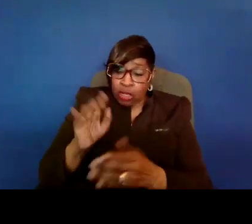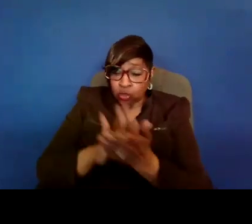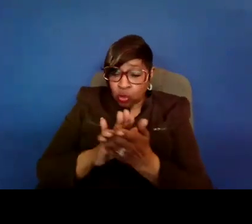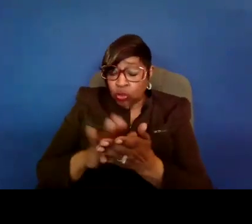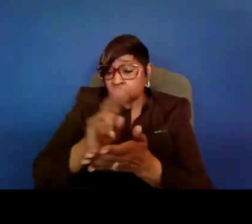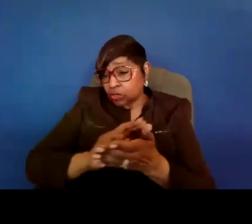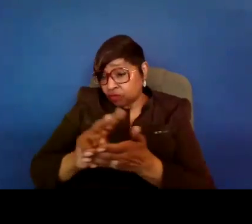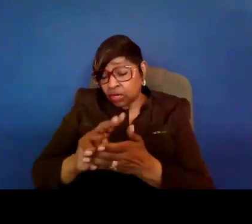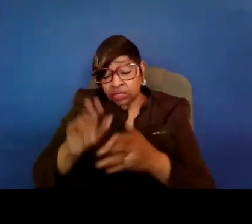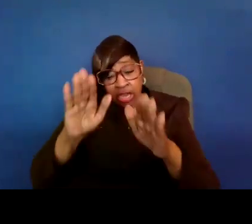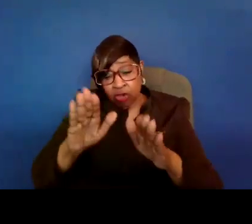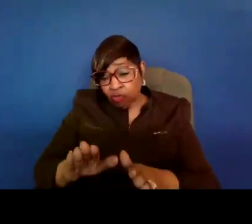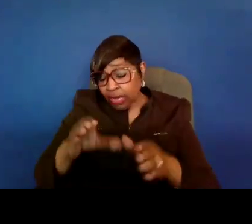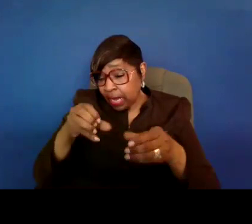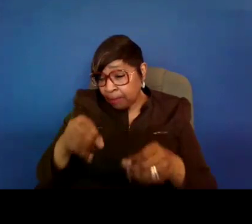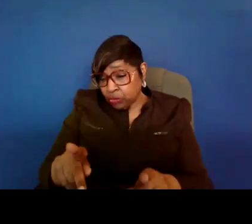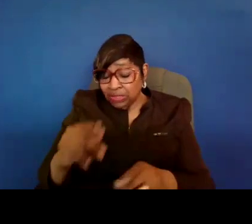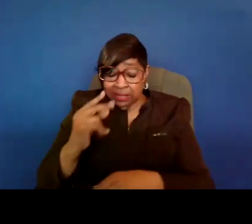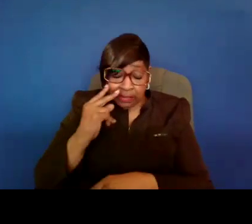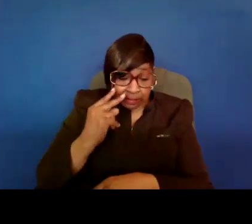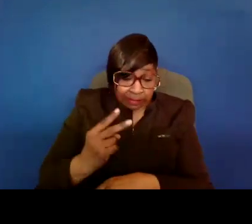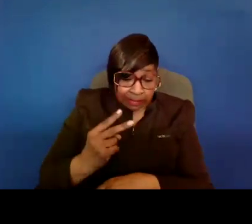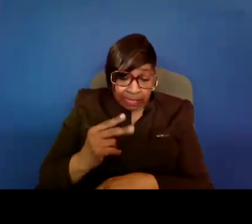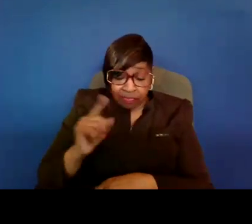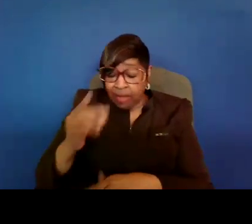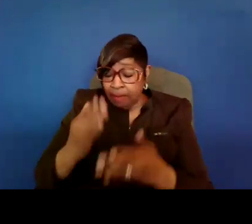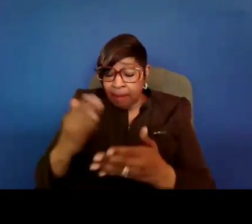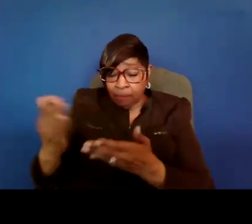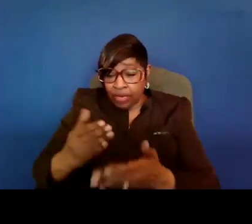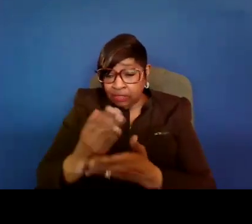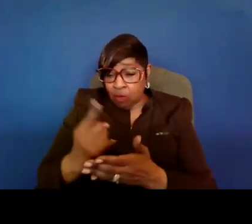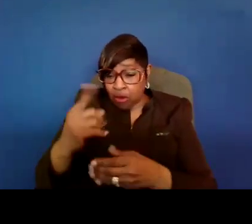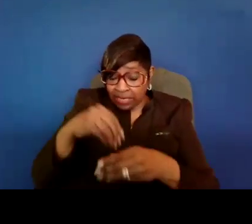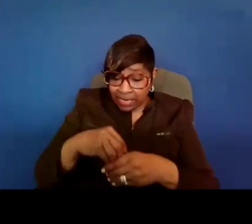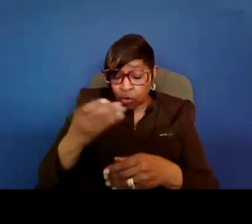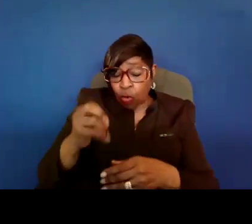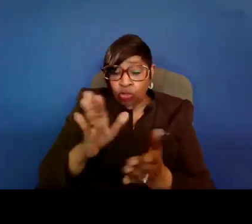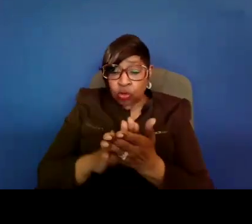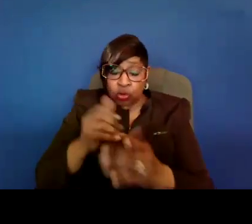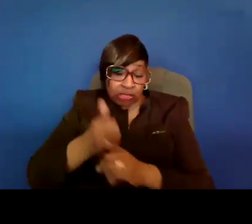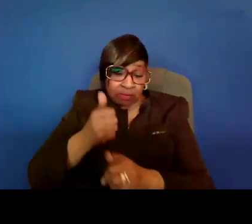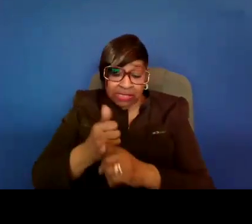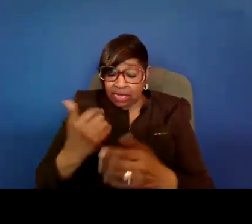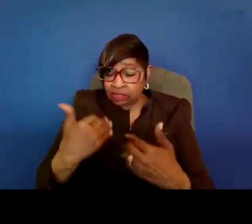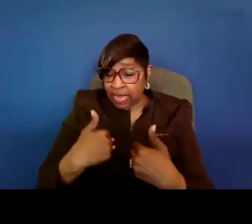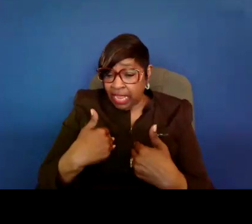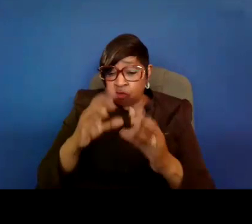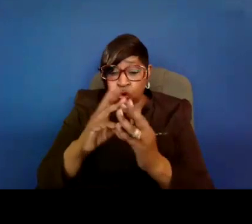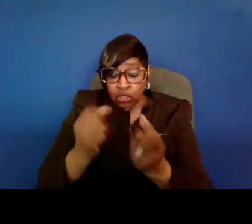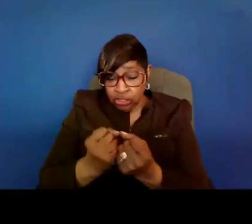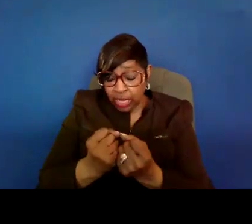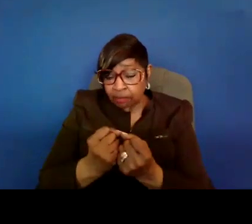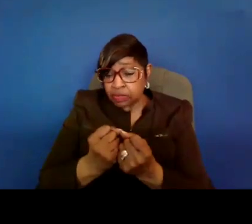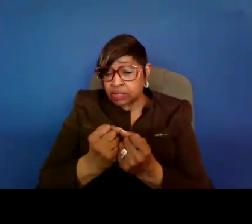great opportunity to see, they may bring somebody in, or the schools themselves have, workshops